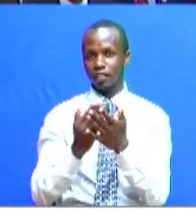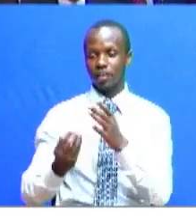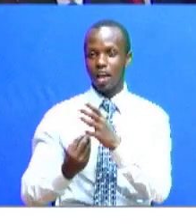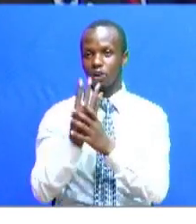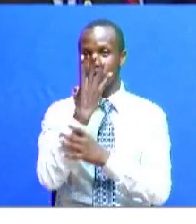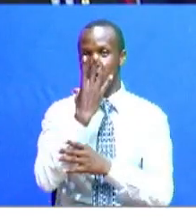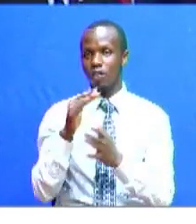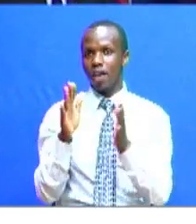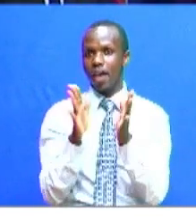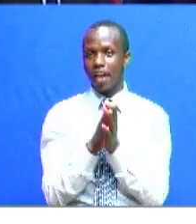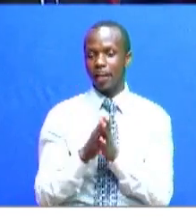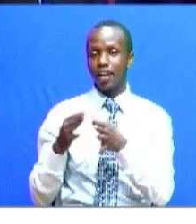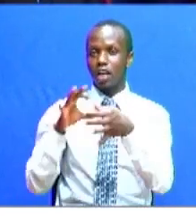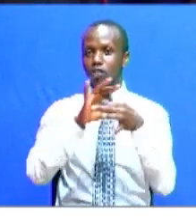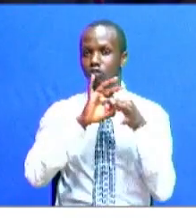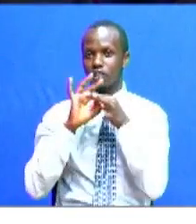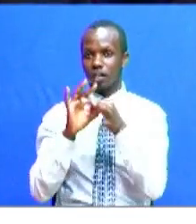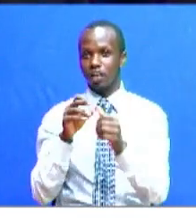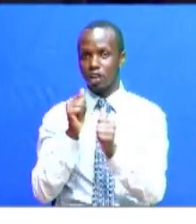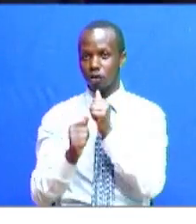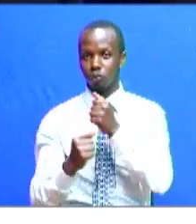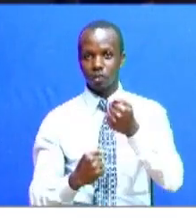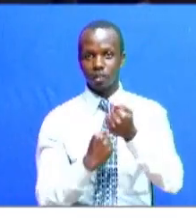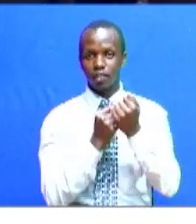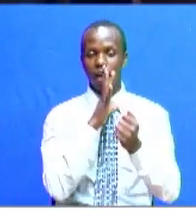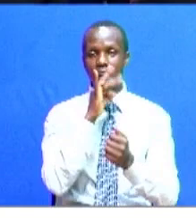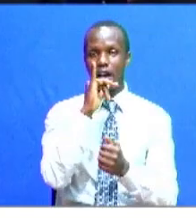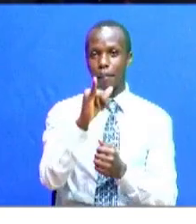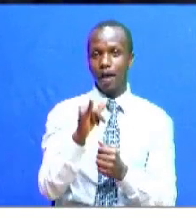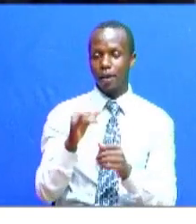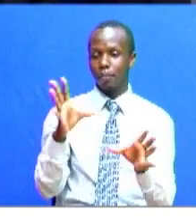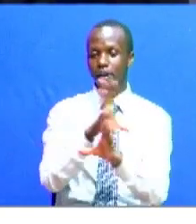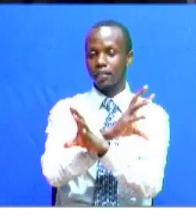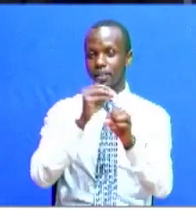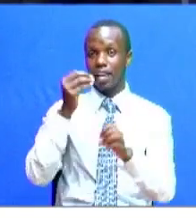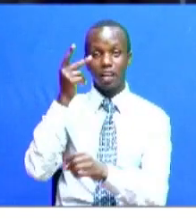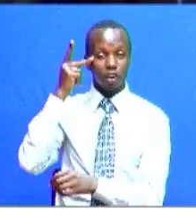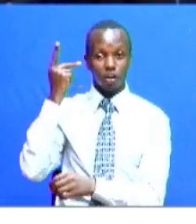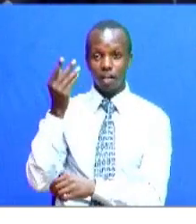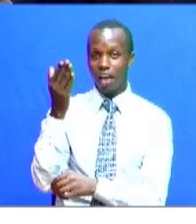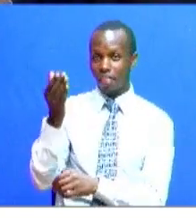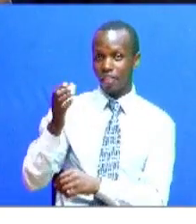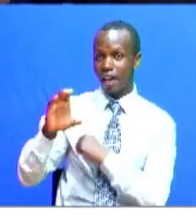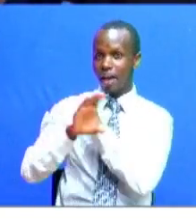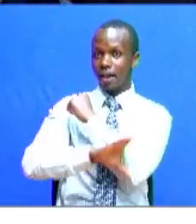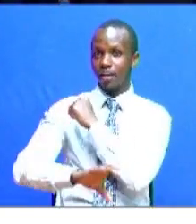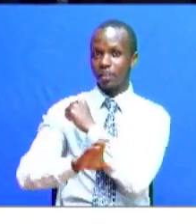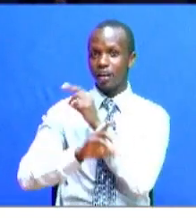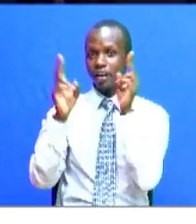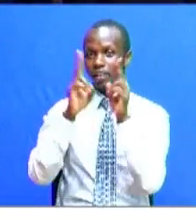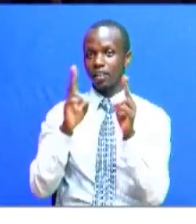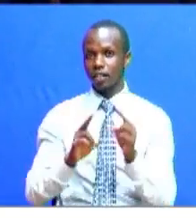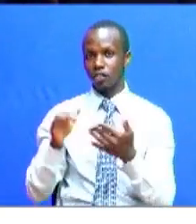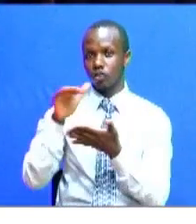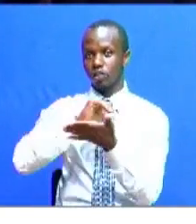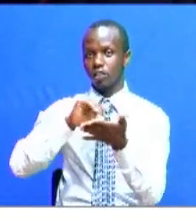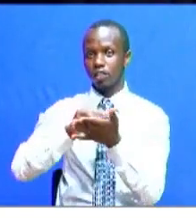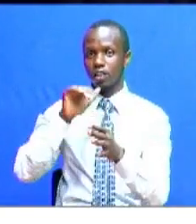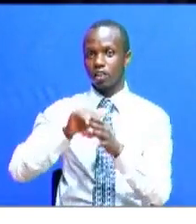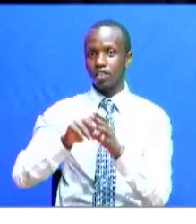Sustainability and Solidarity, was hosted by President Yoon Suk Yeol at the Korea International Exhibition Center in